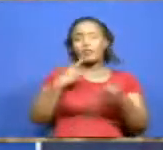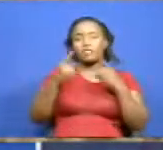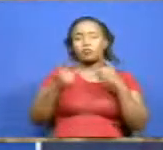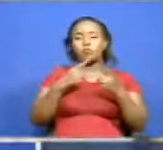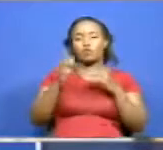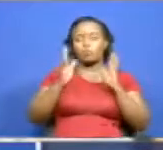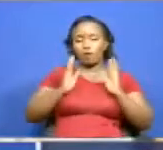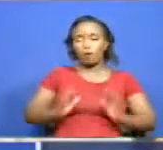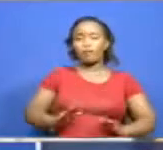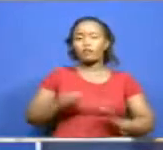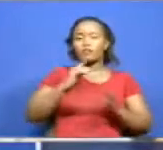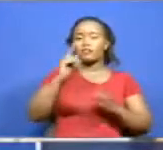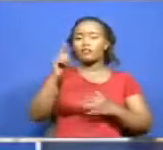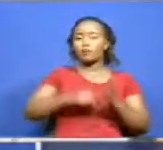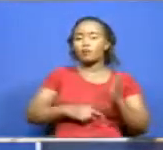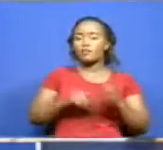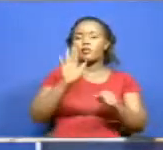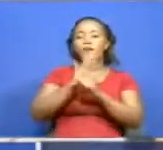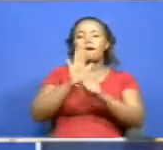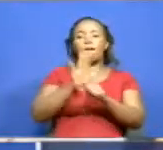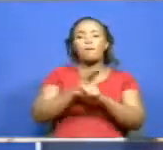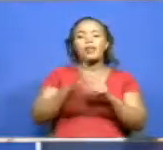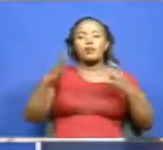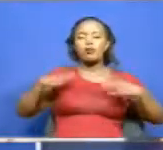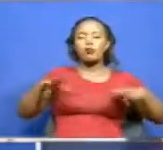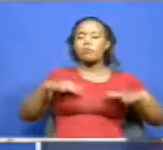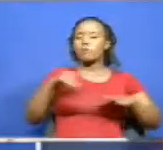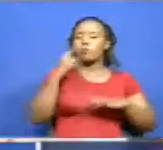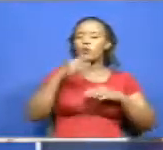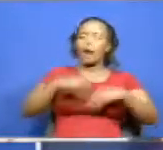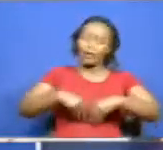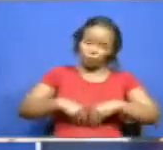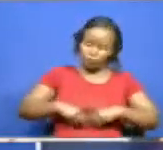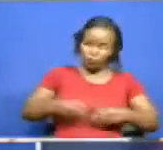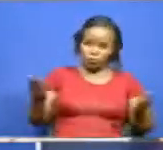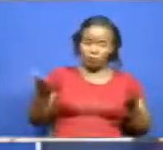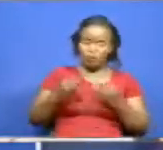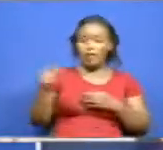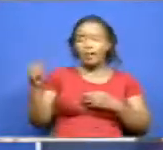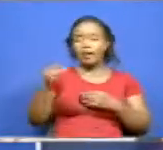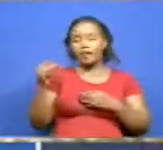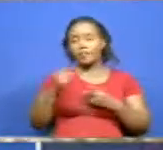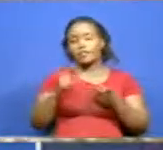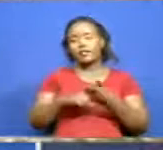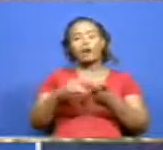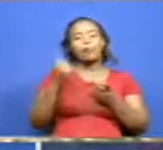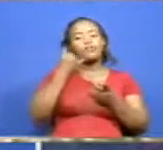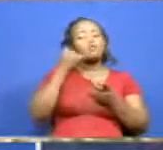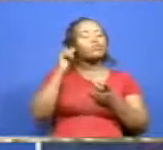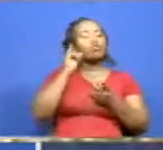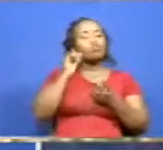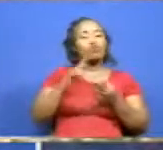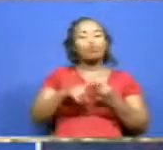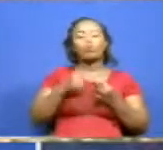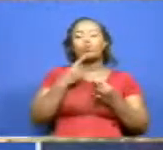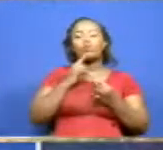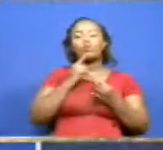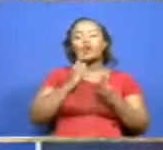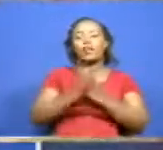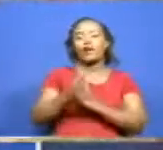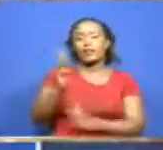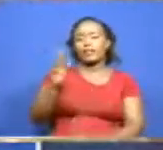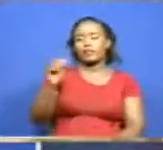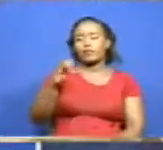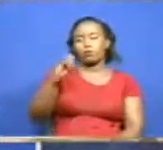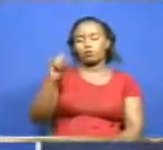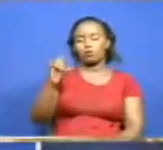Cyrus Oguna said that majority of those facing starvation are in Garissa, Isiolo, Mandera, Turkana, Wajir,